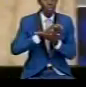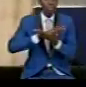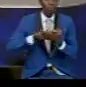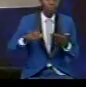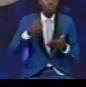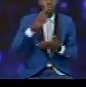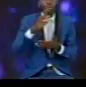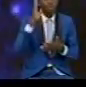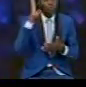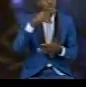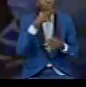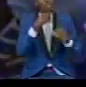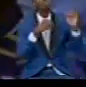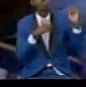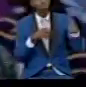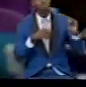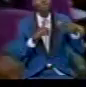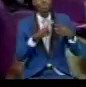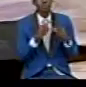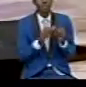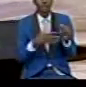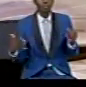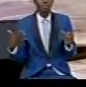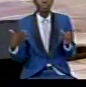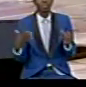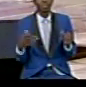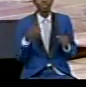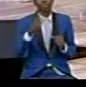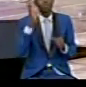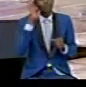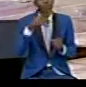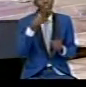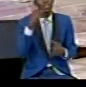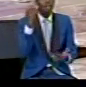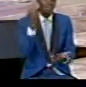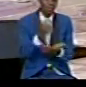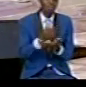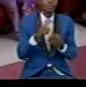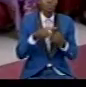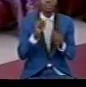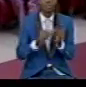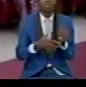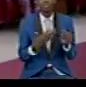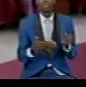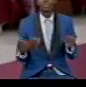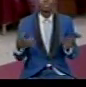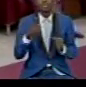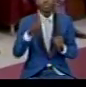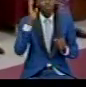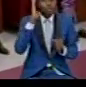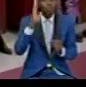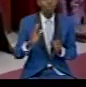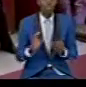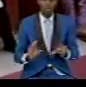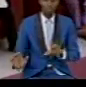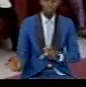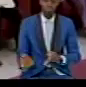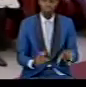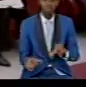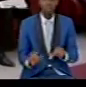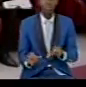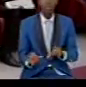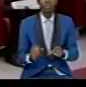you will say yes to everything. You will say amen to everything. Your heart will be aligned